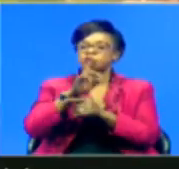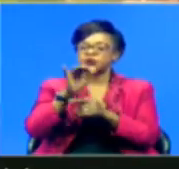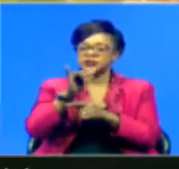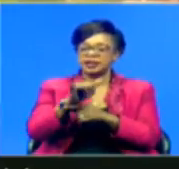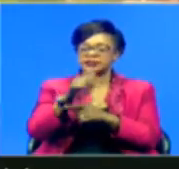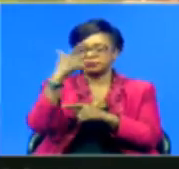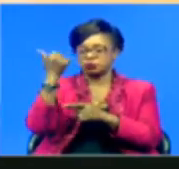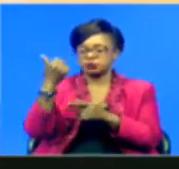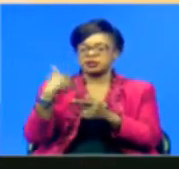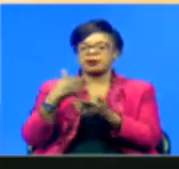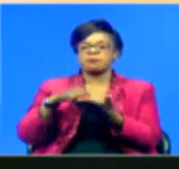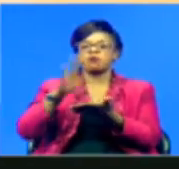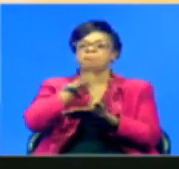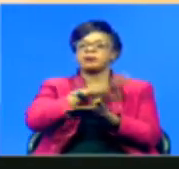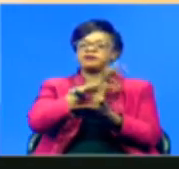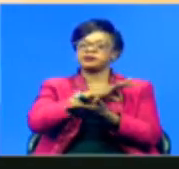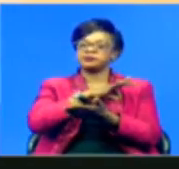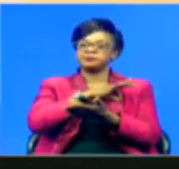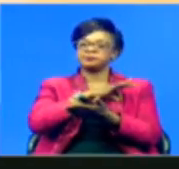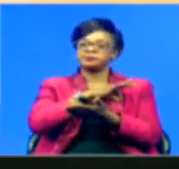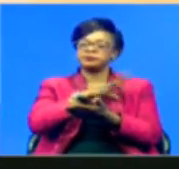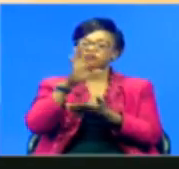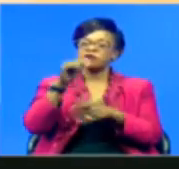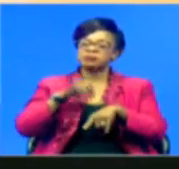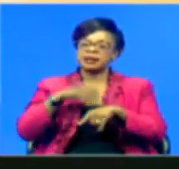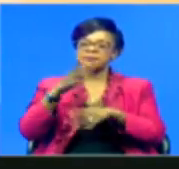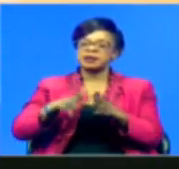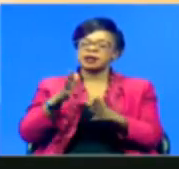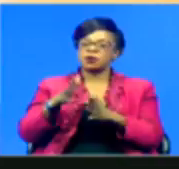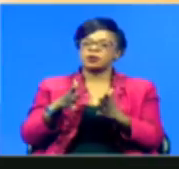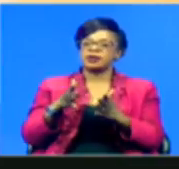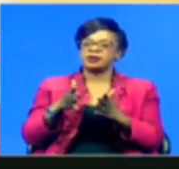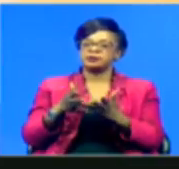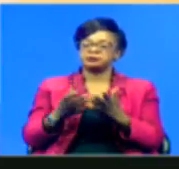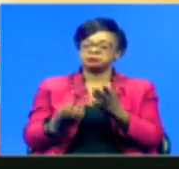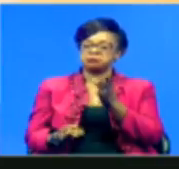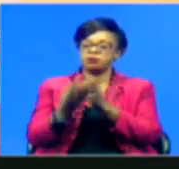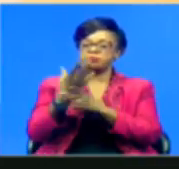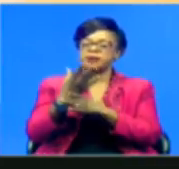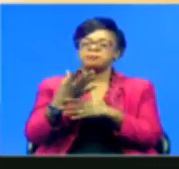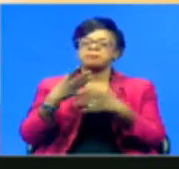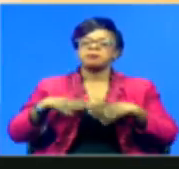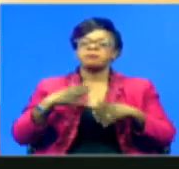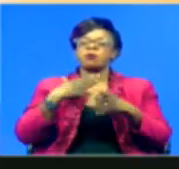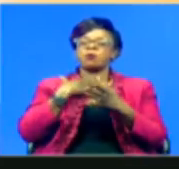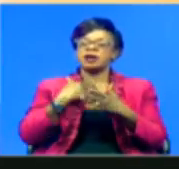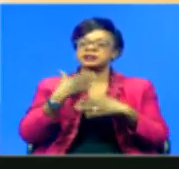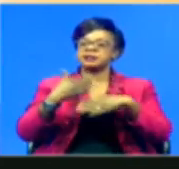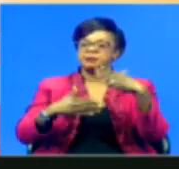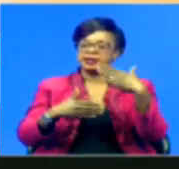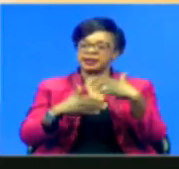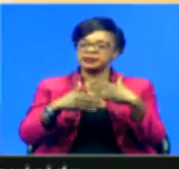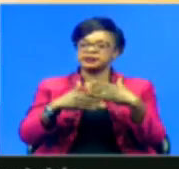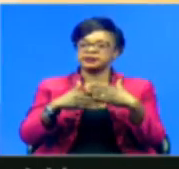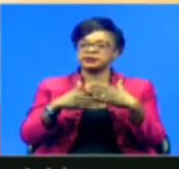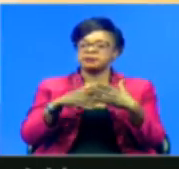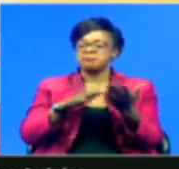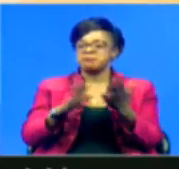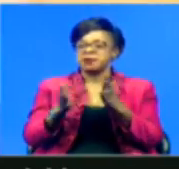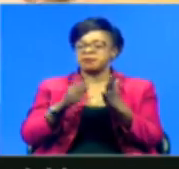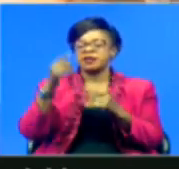there are more benefits. Tango railway kaletwe, watu wengi walitamani kujenga hii maeneo, nikana kwamba walikuwa na bashiri